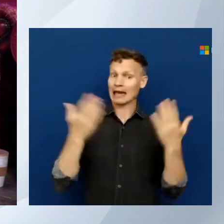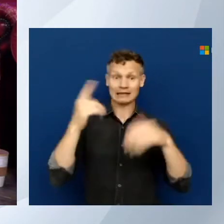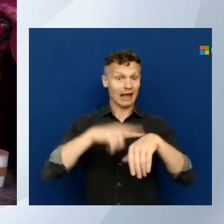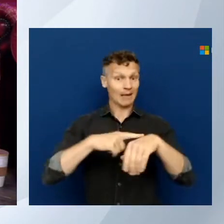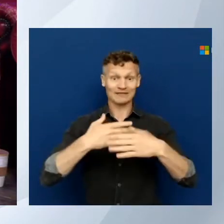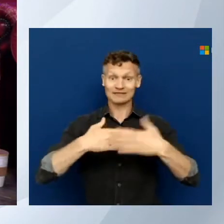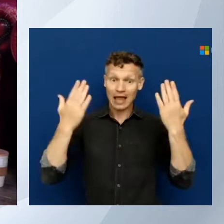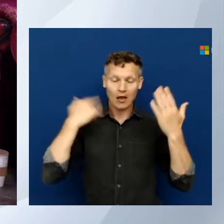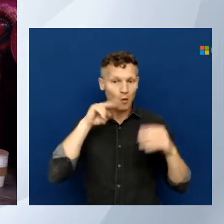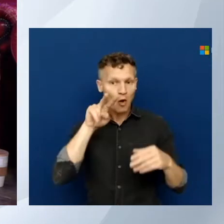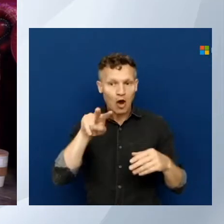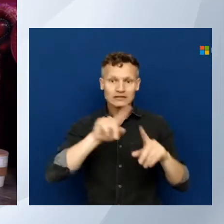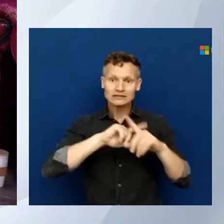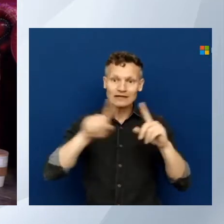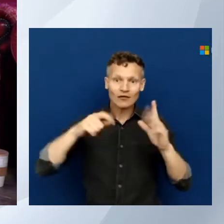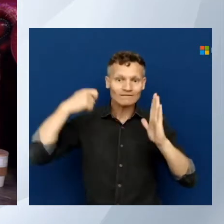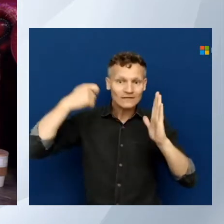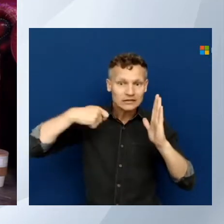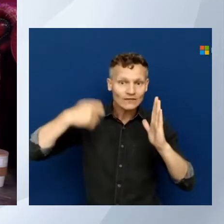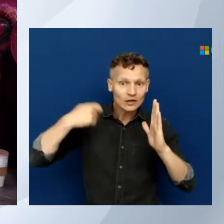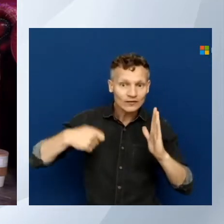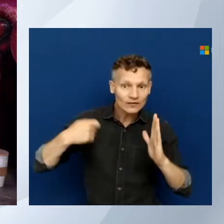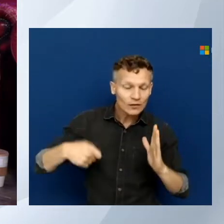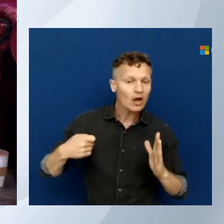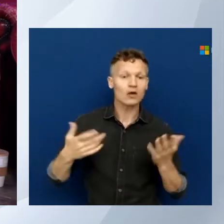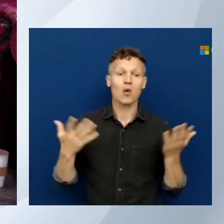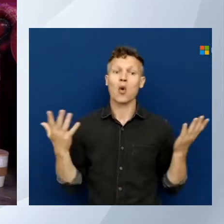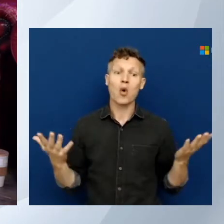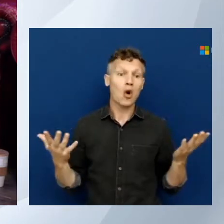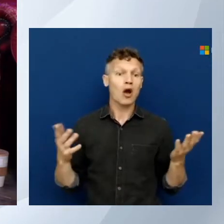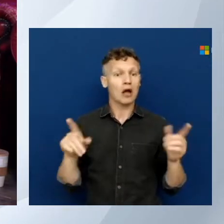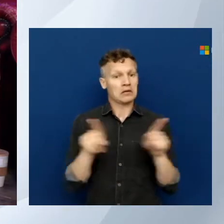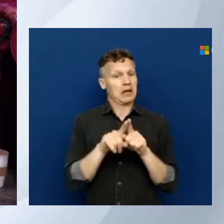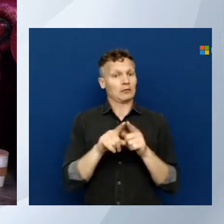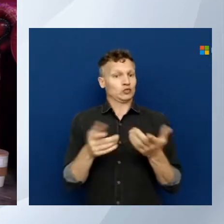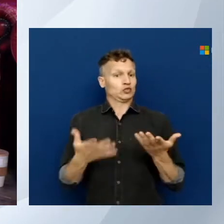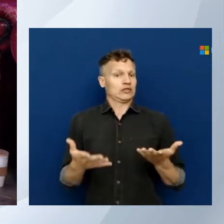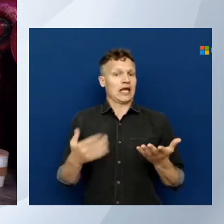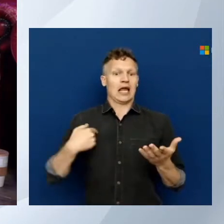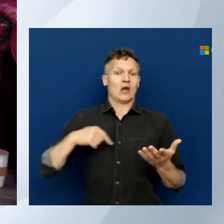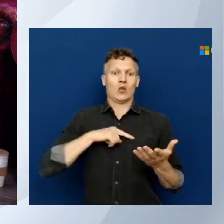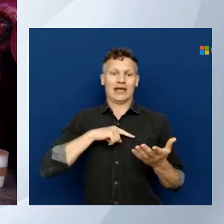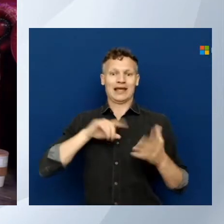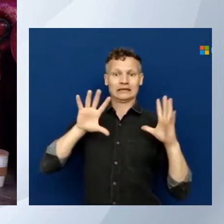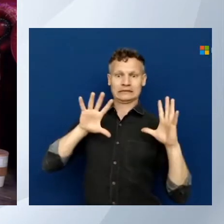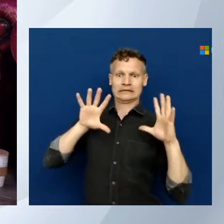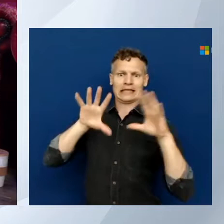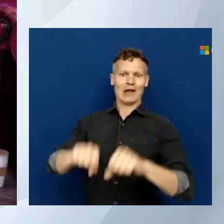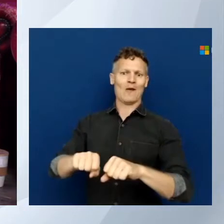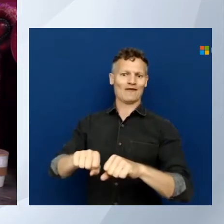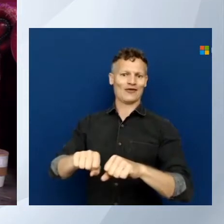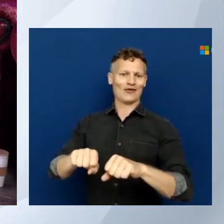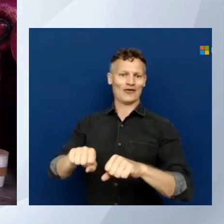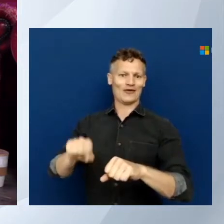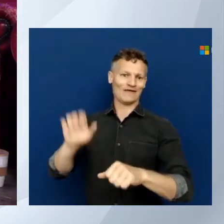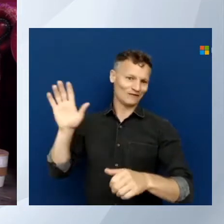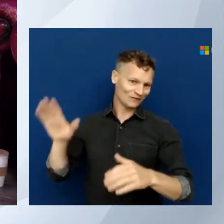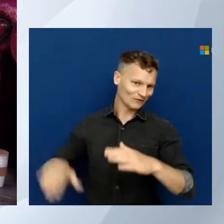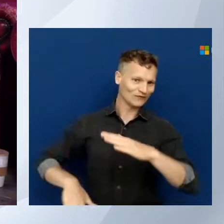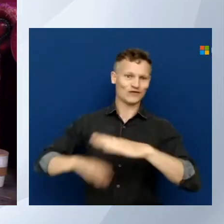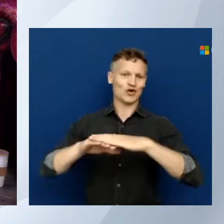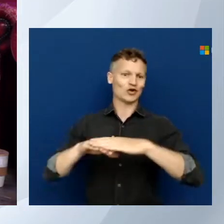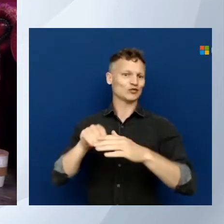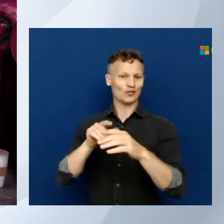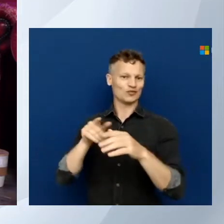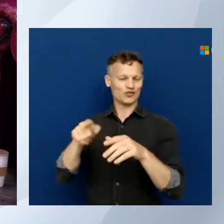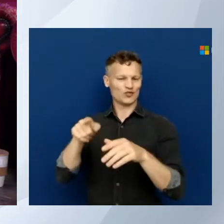been curated for you. Or like today, we've been doing a takeover of Learn TV, so you could follow all of the sessions on Learn TV from this